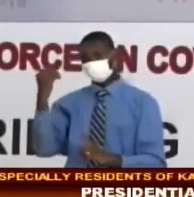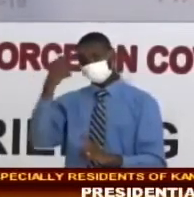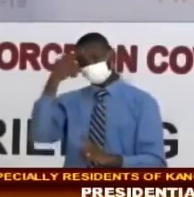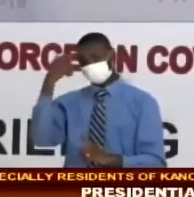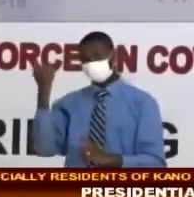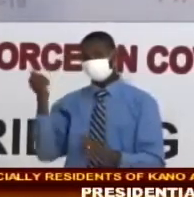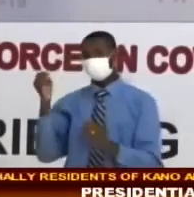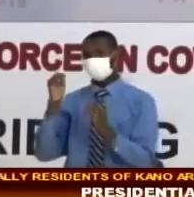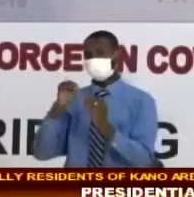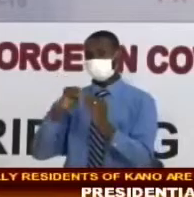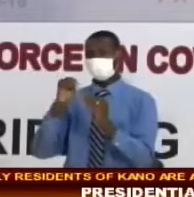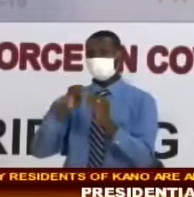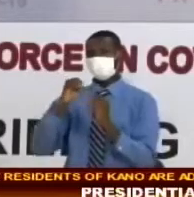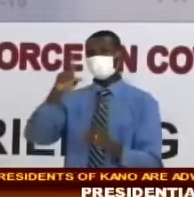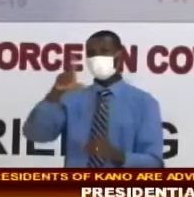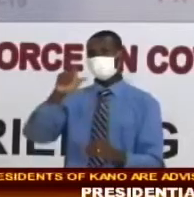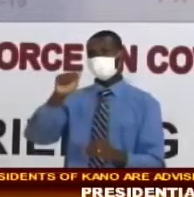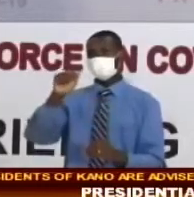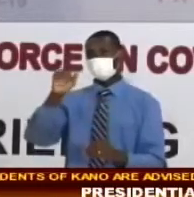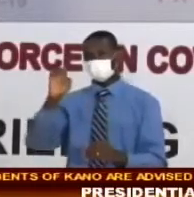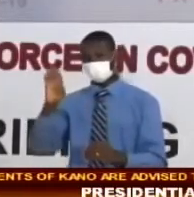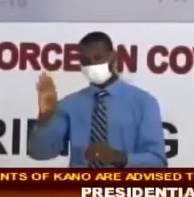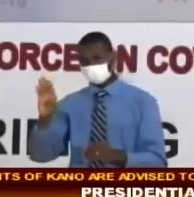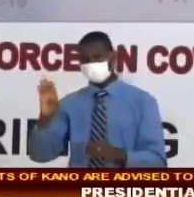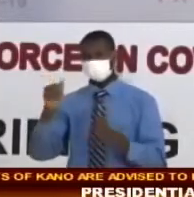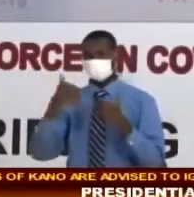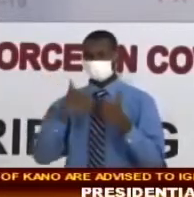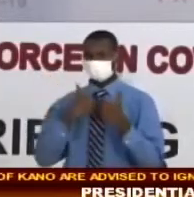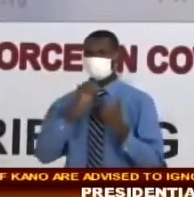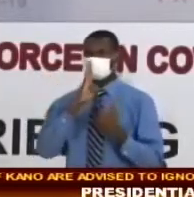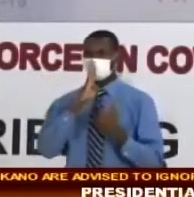more labs are being opened